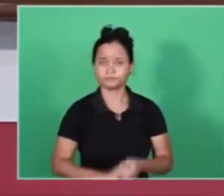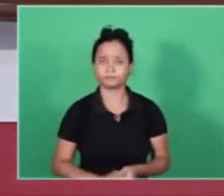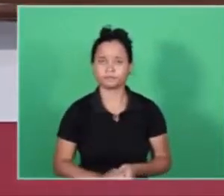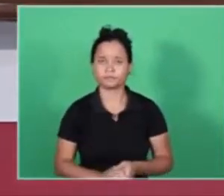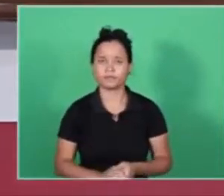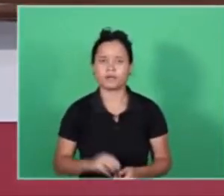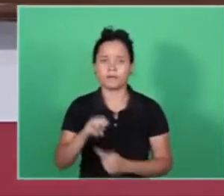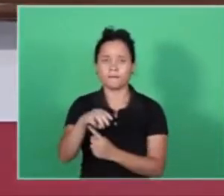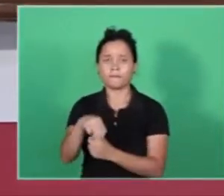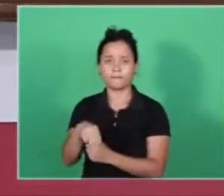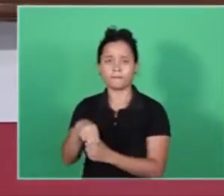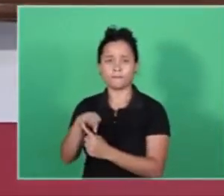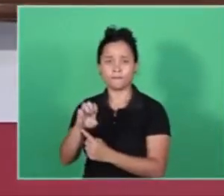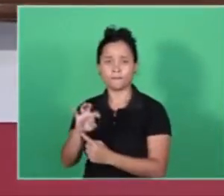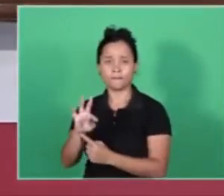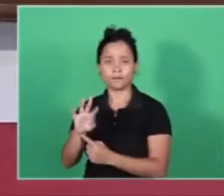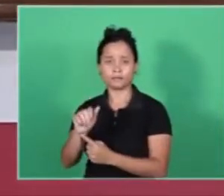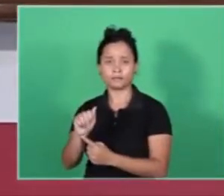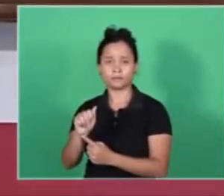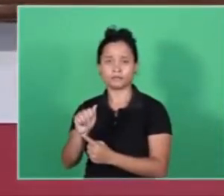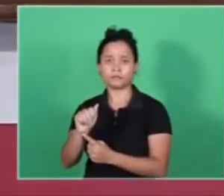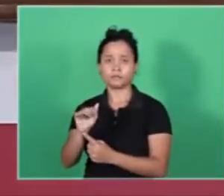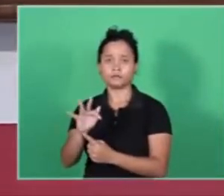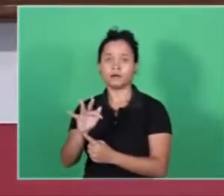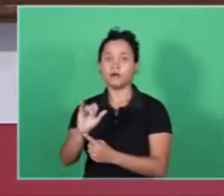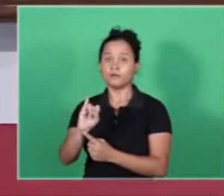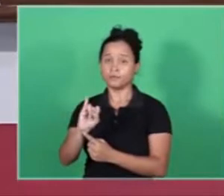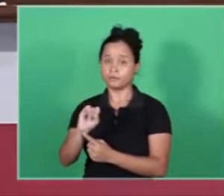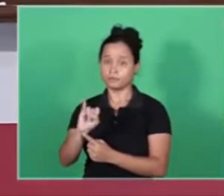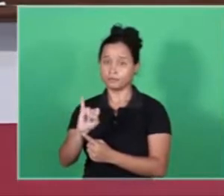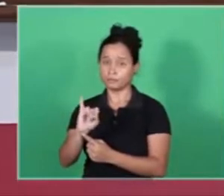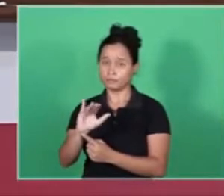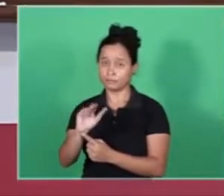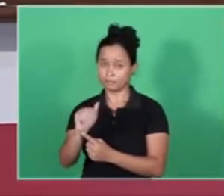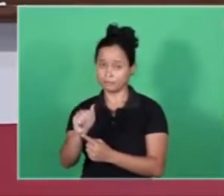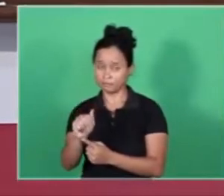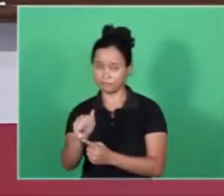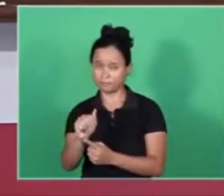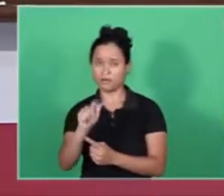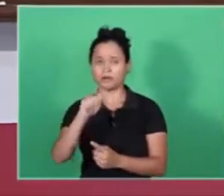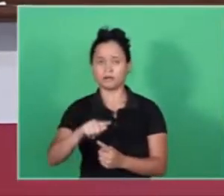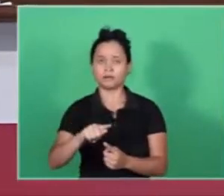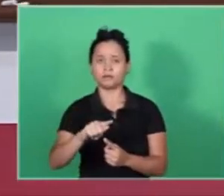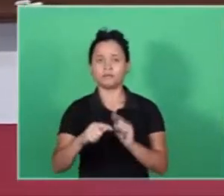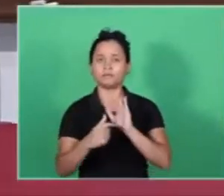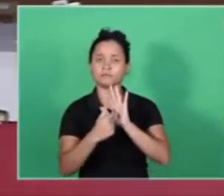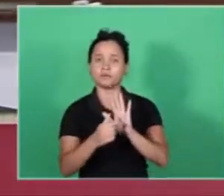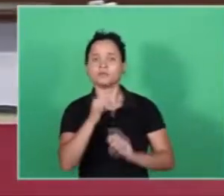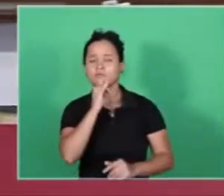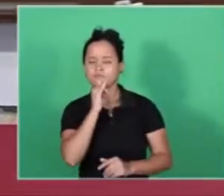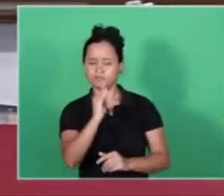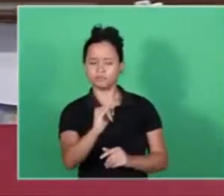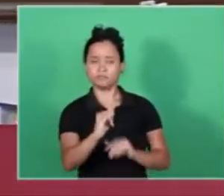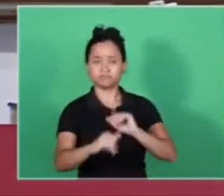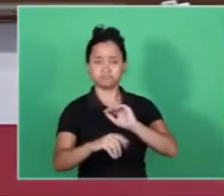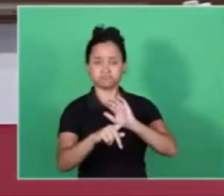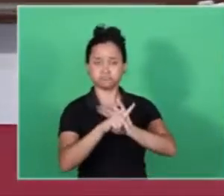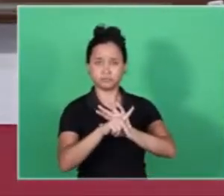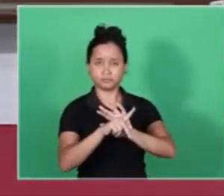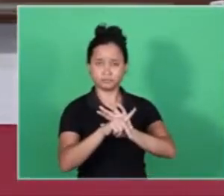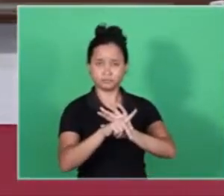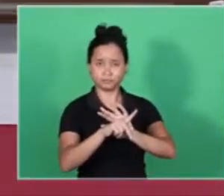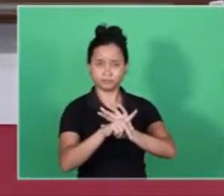Metaphysics is a form of expressing by energy. Energy is of